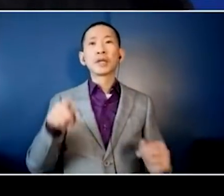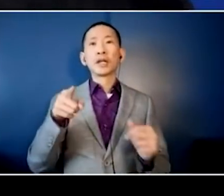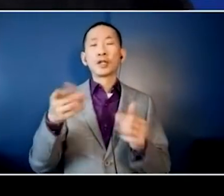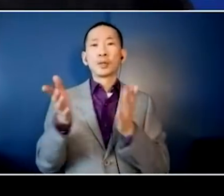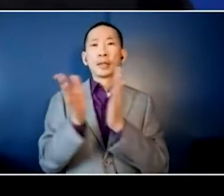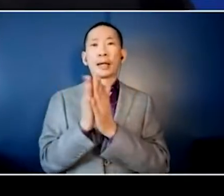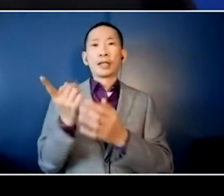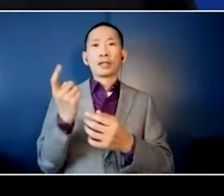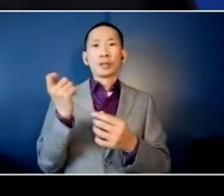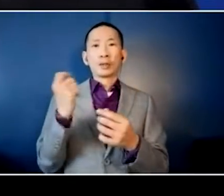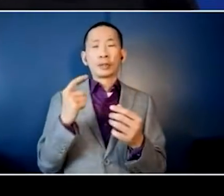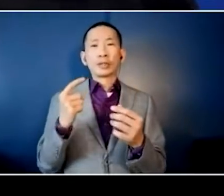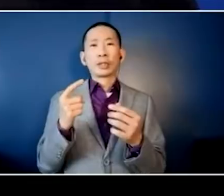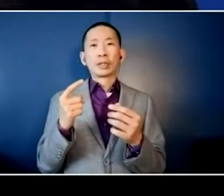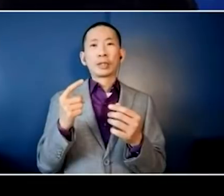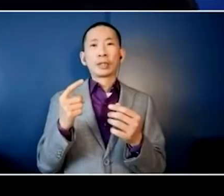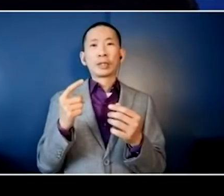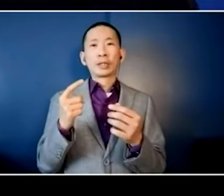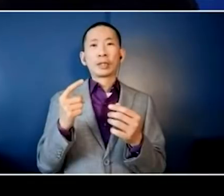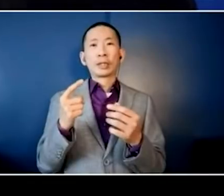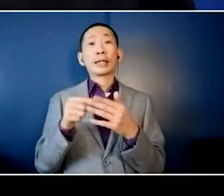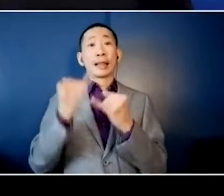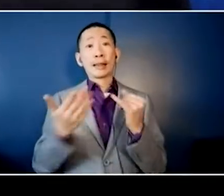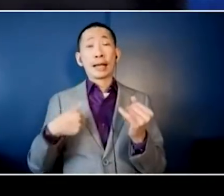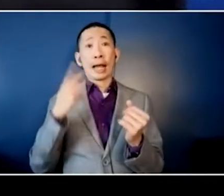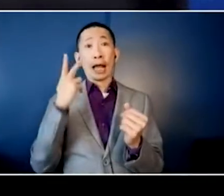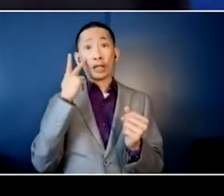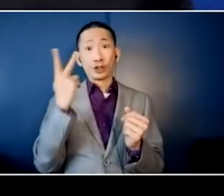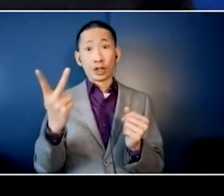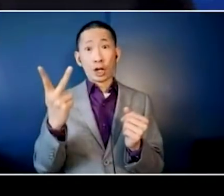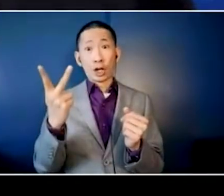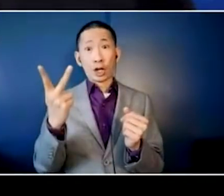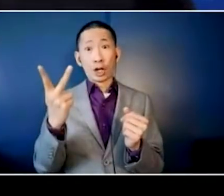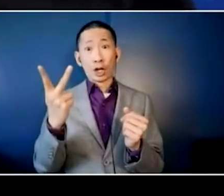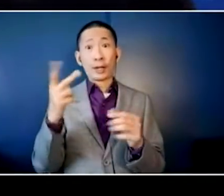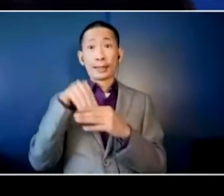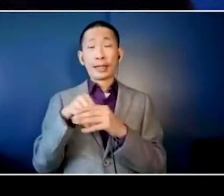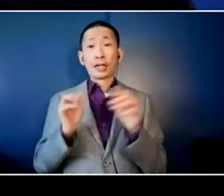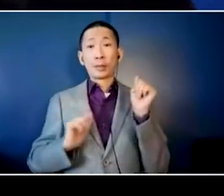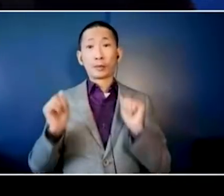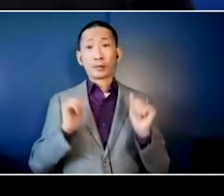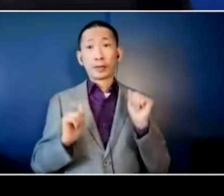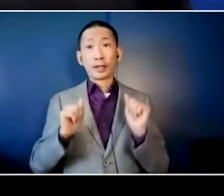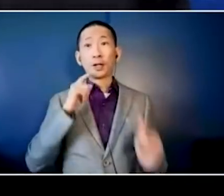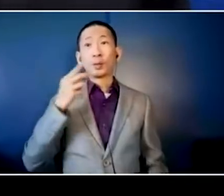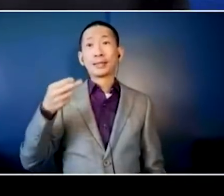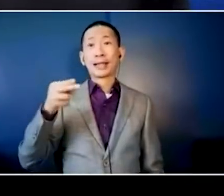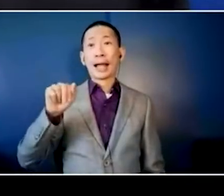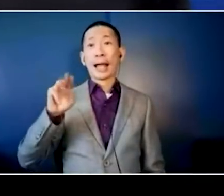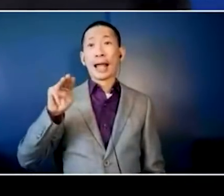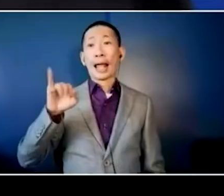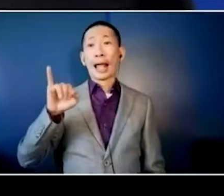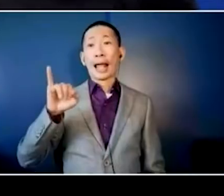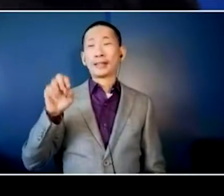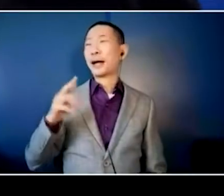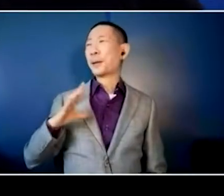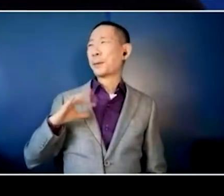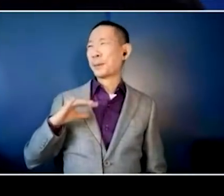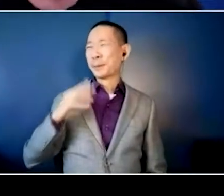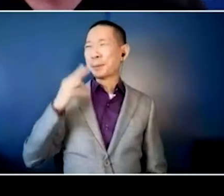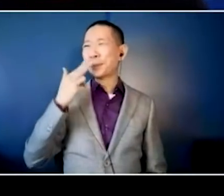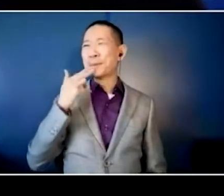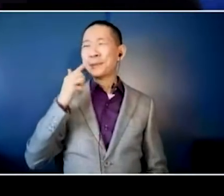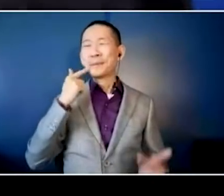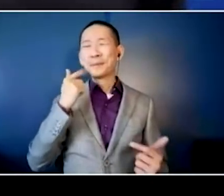the thing? The last thing I saw in the performing arts was Hamilton at the Kennedy Center.